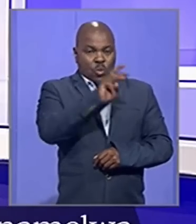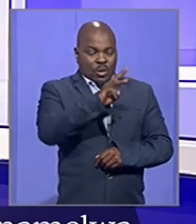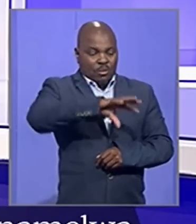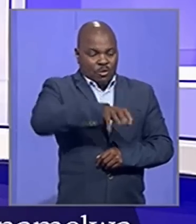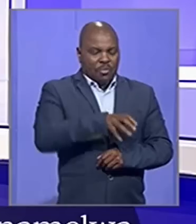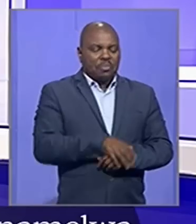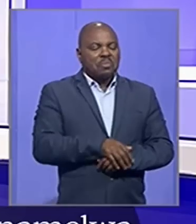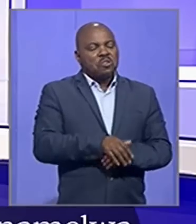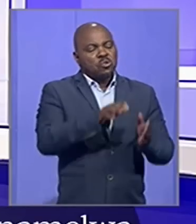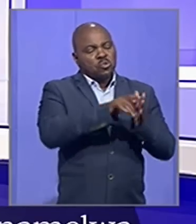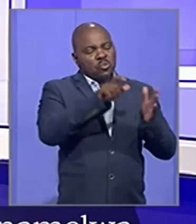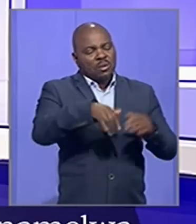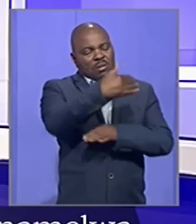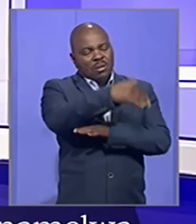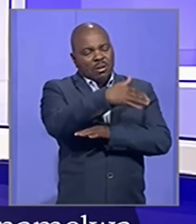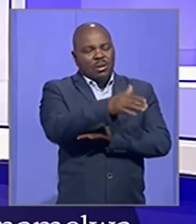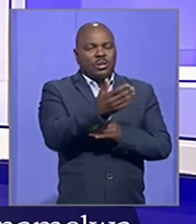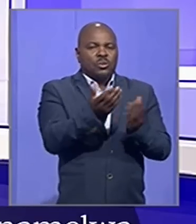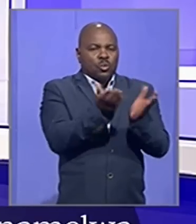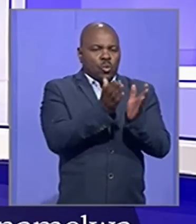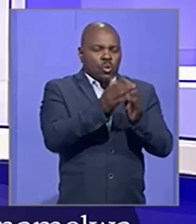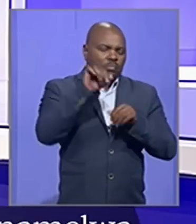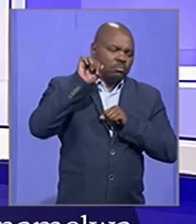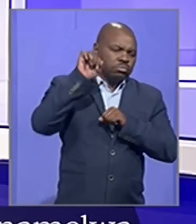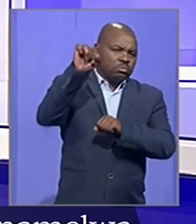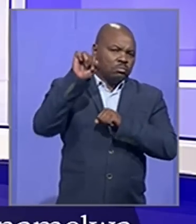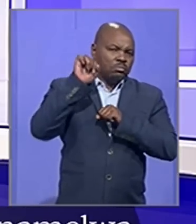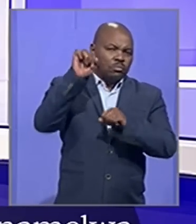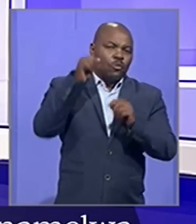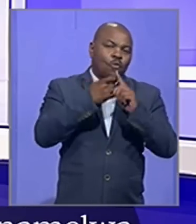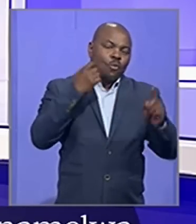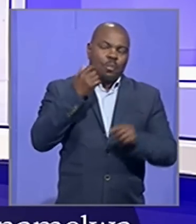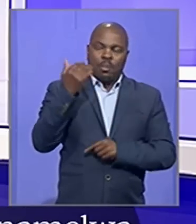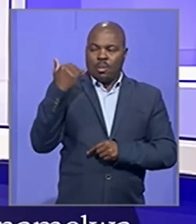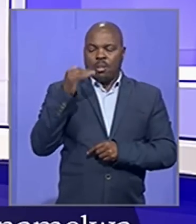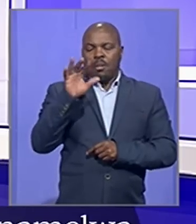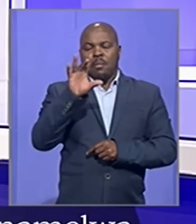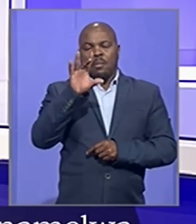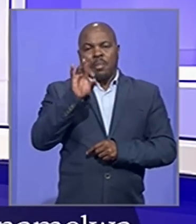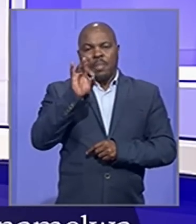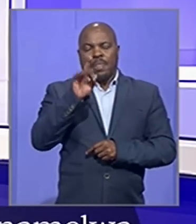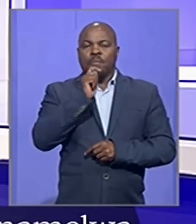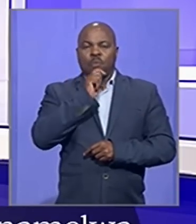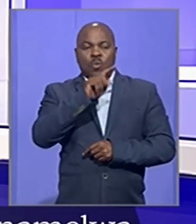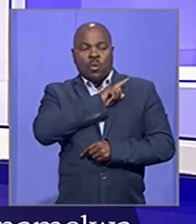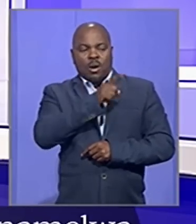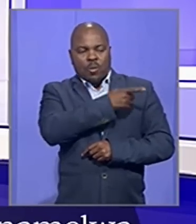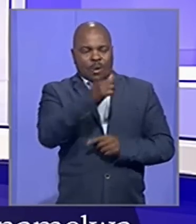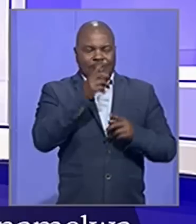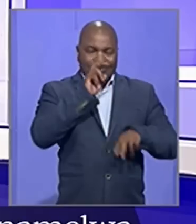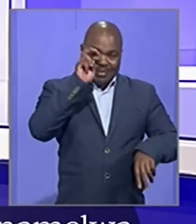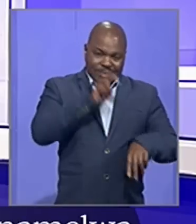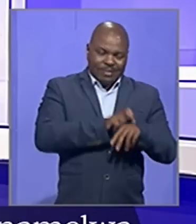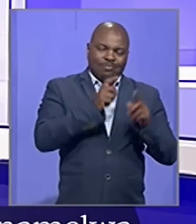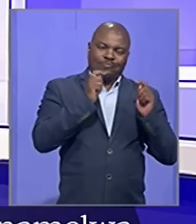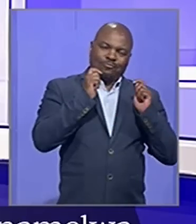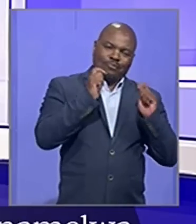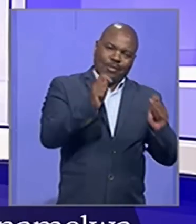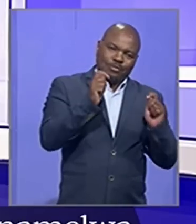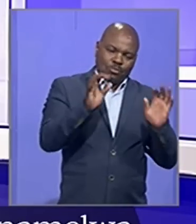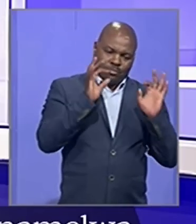Northwest ba be ba ipelaetša ka ntle ga meago ya sekolo go tloga ka Labobedi mesong ba lwela go hwetša dinamelwa tšeo di